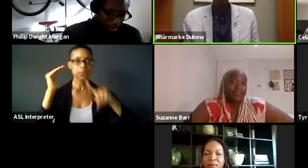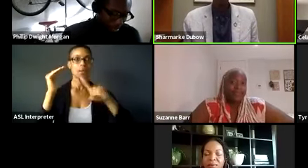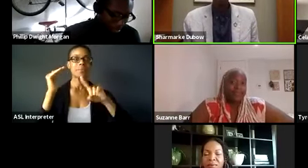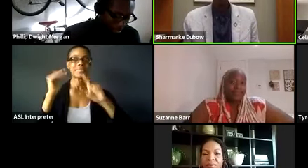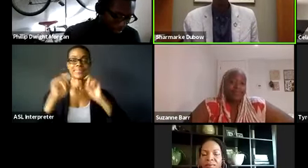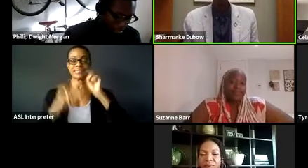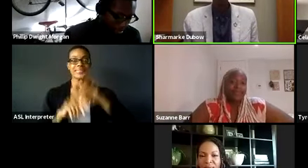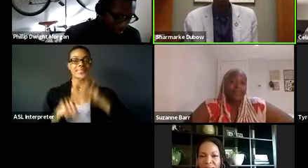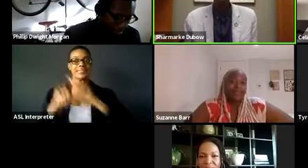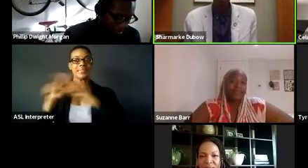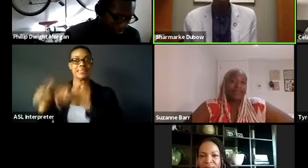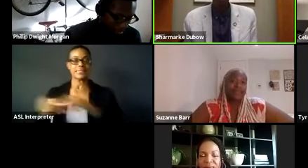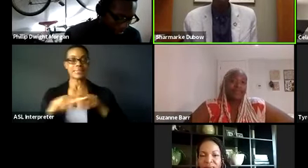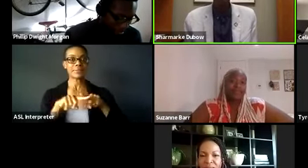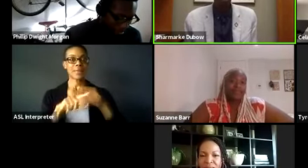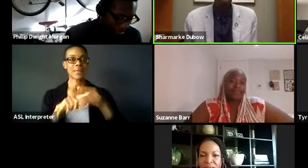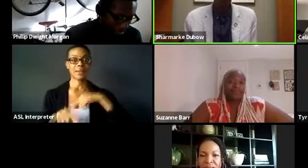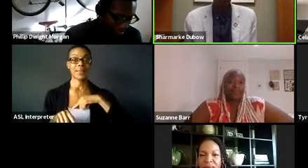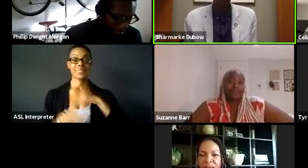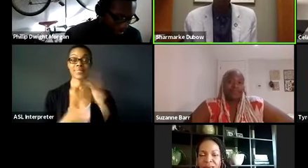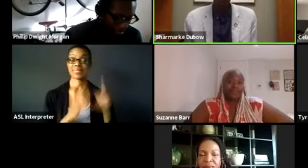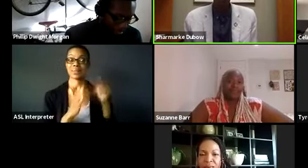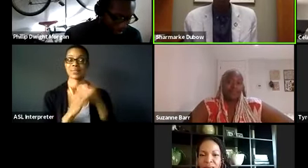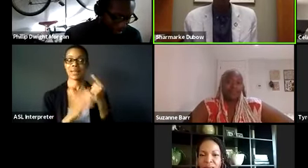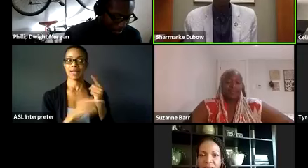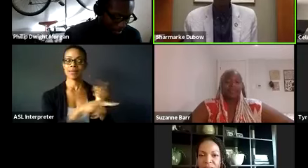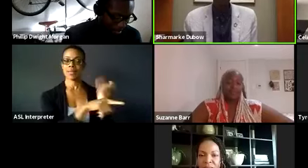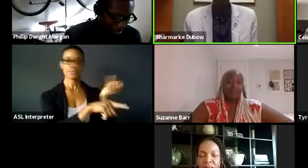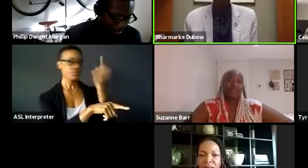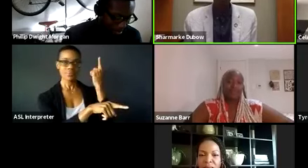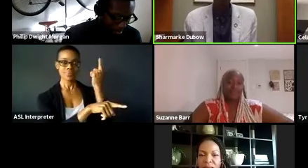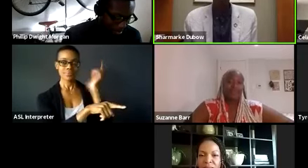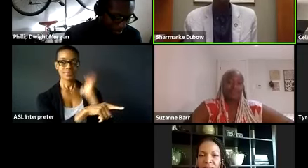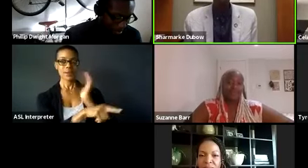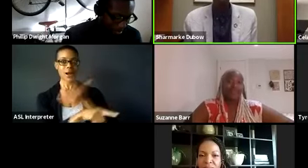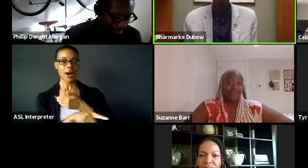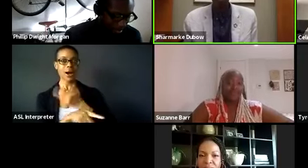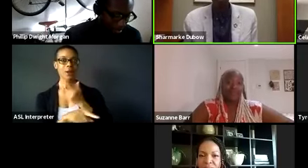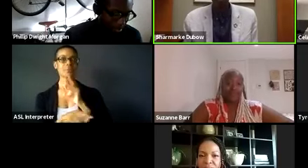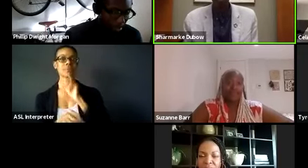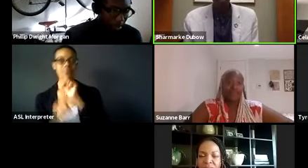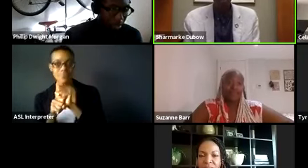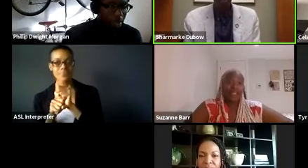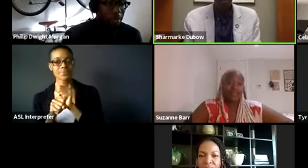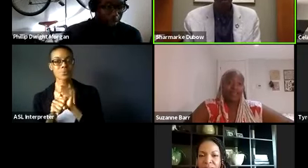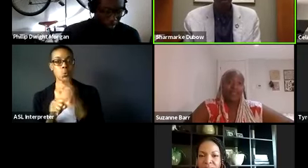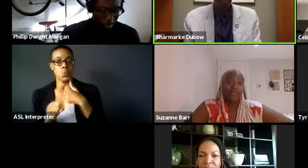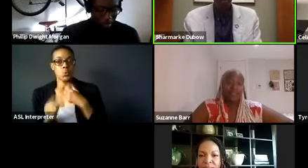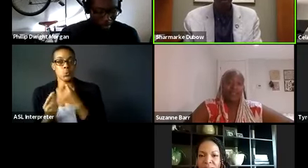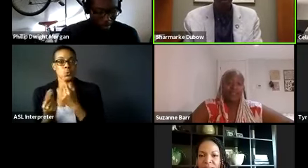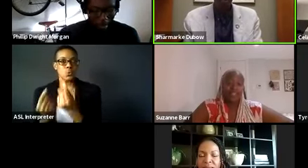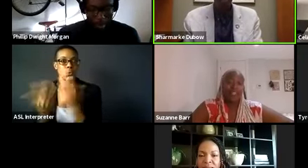they sometimes don't understand our realities and the spaces that we work on.